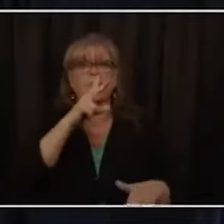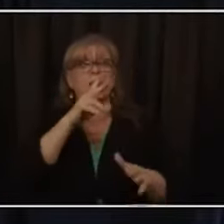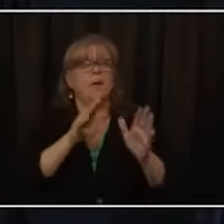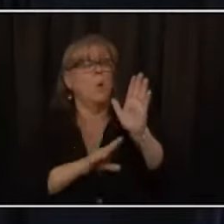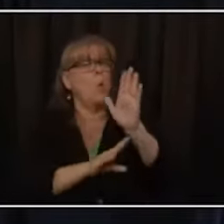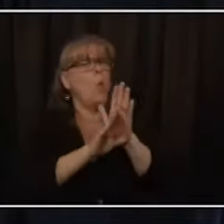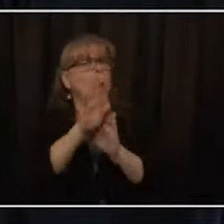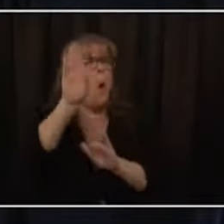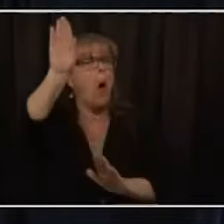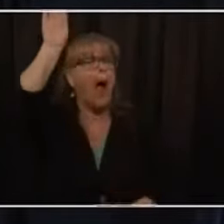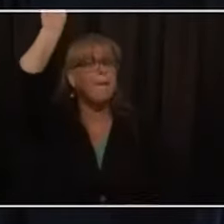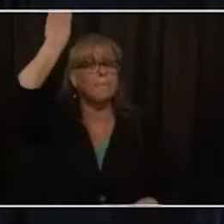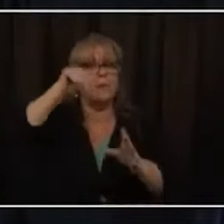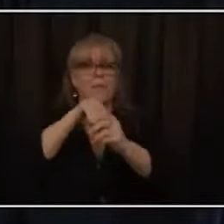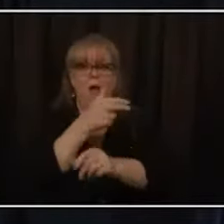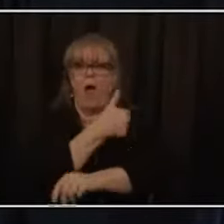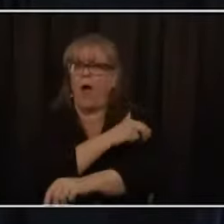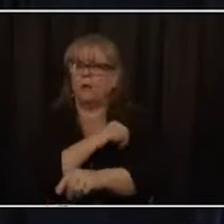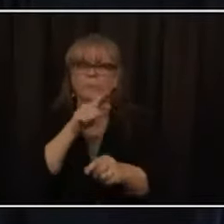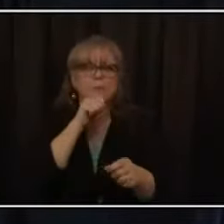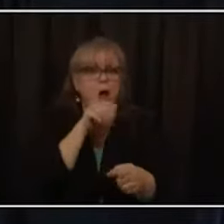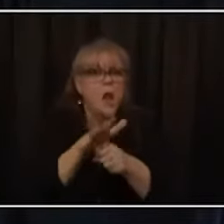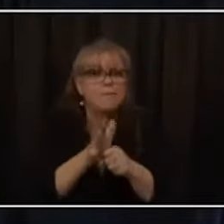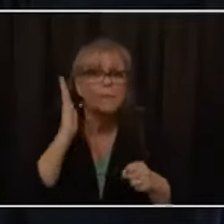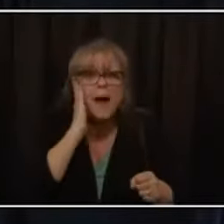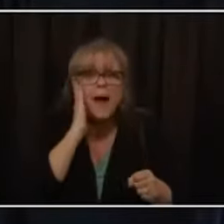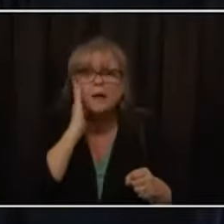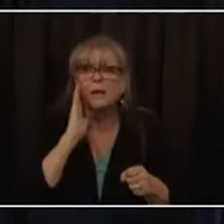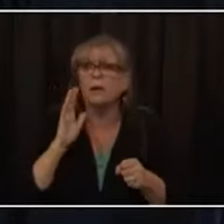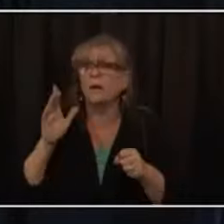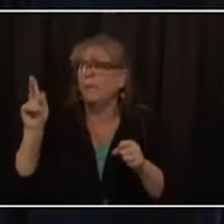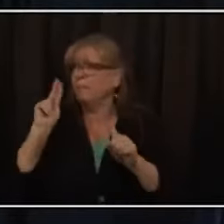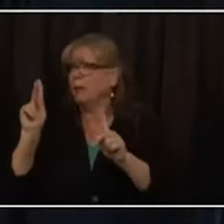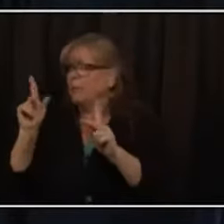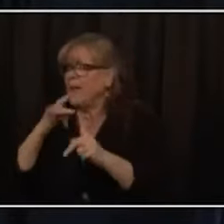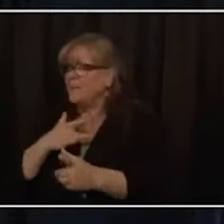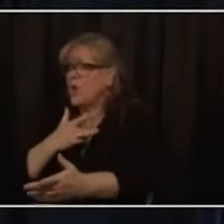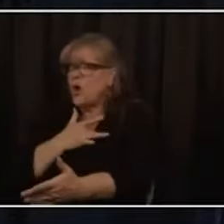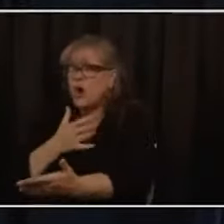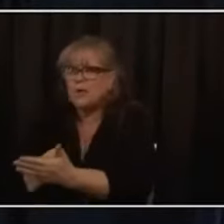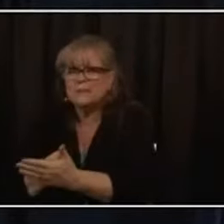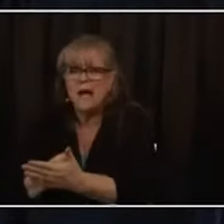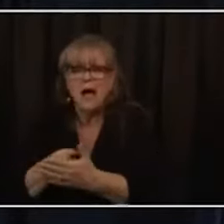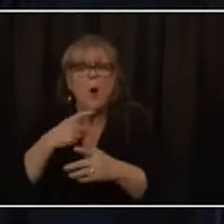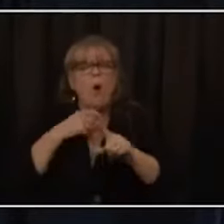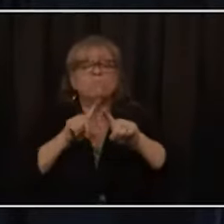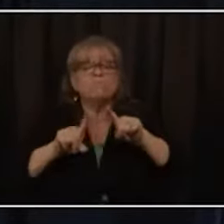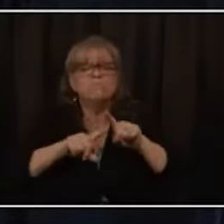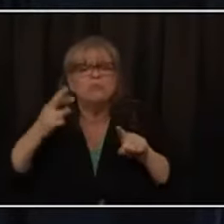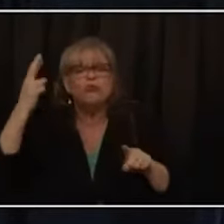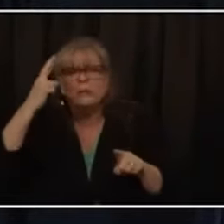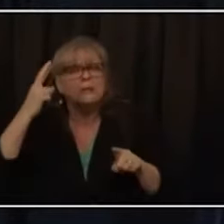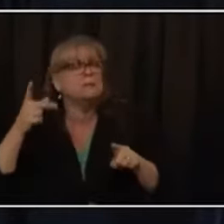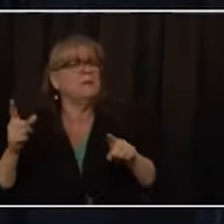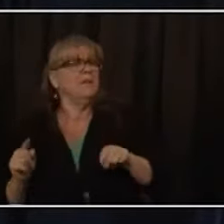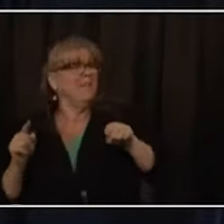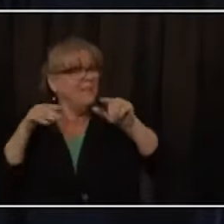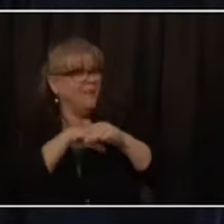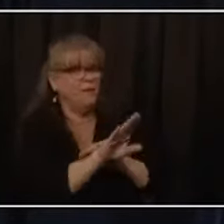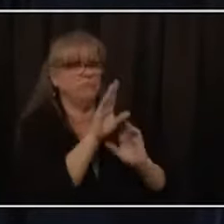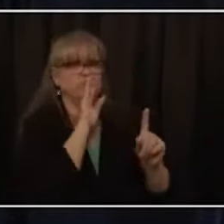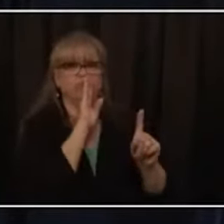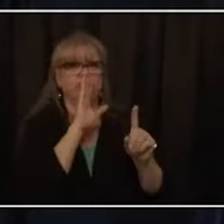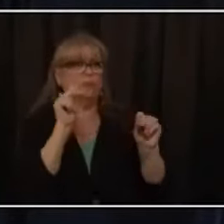heart attacks, strokes, appendicitis, or COVID. We have navigated those waters. We have avoided overcrowding our hospitals. There's